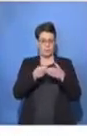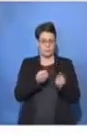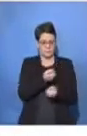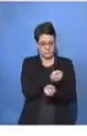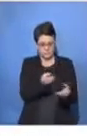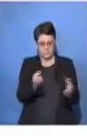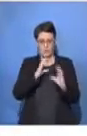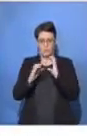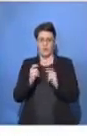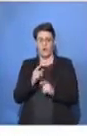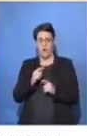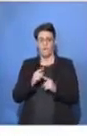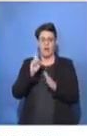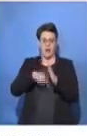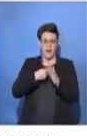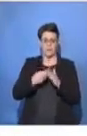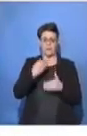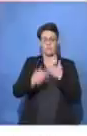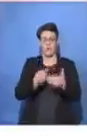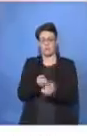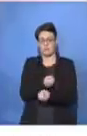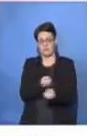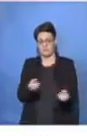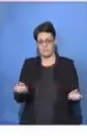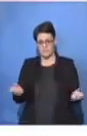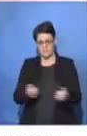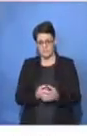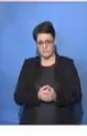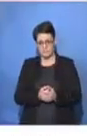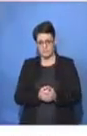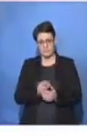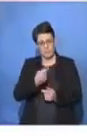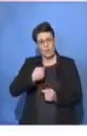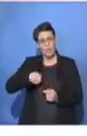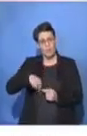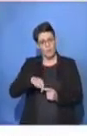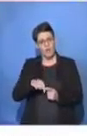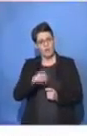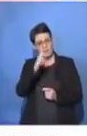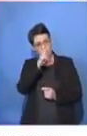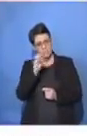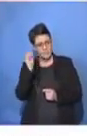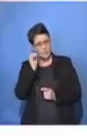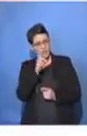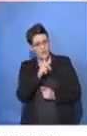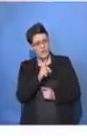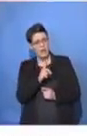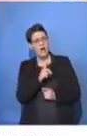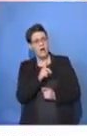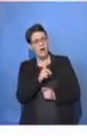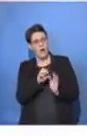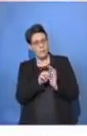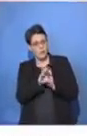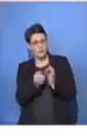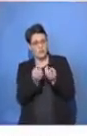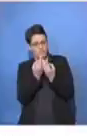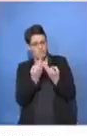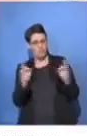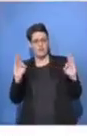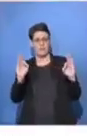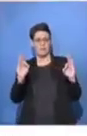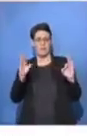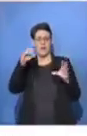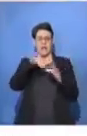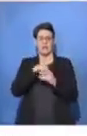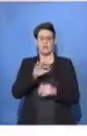various stages of the electoral process. The mission lauds the prevailing press freedom in South